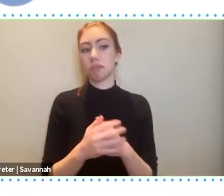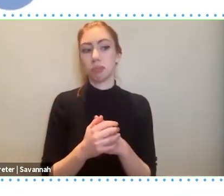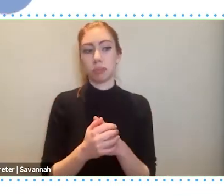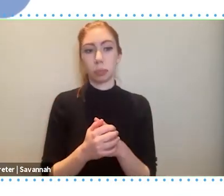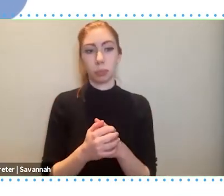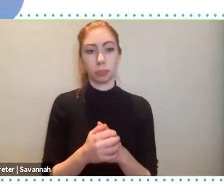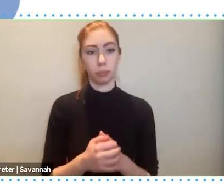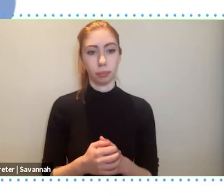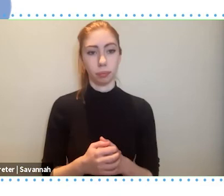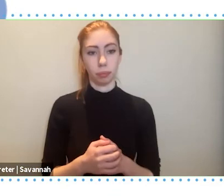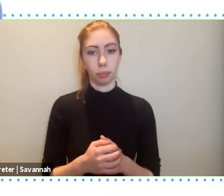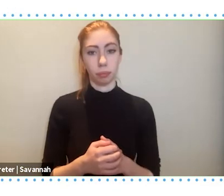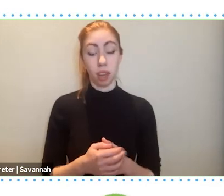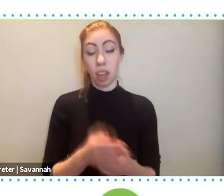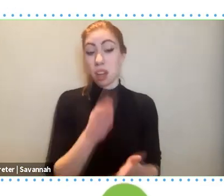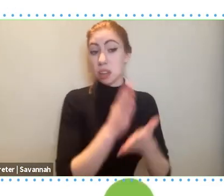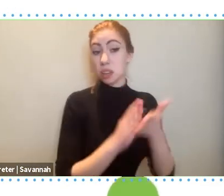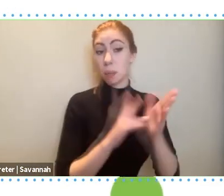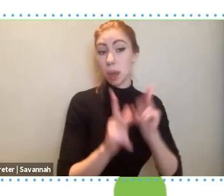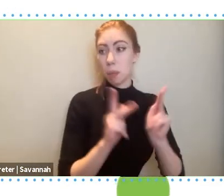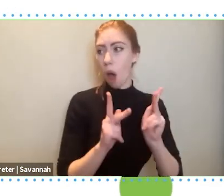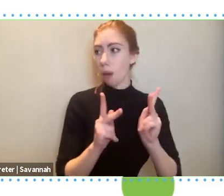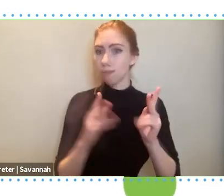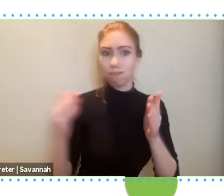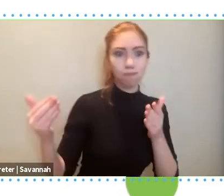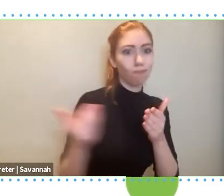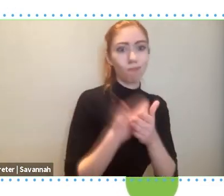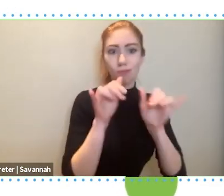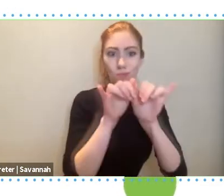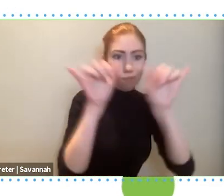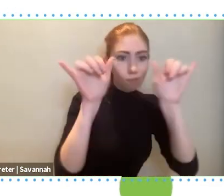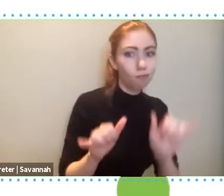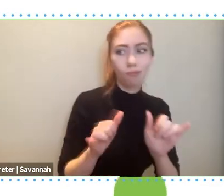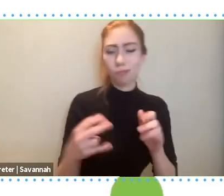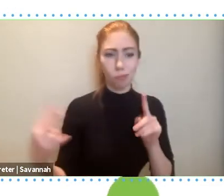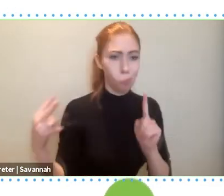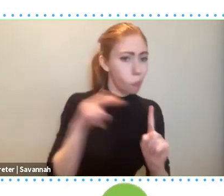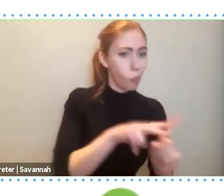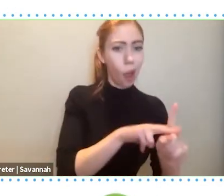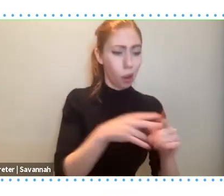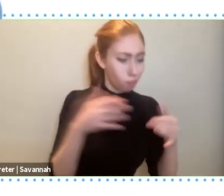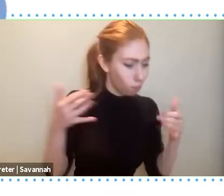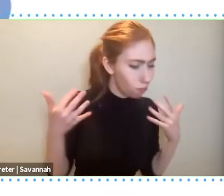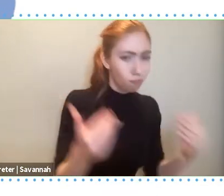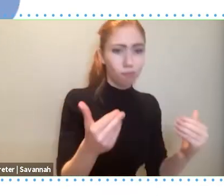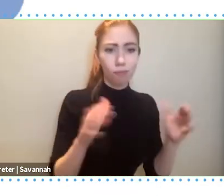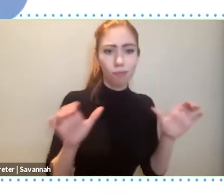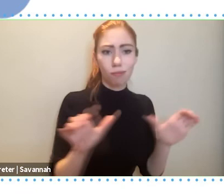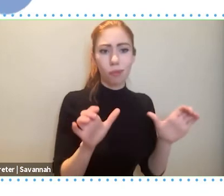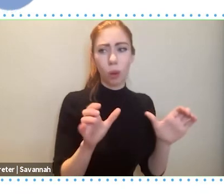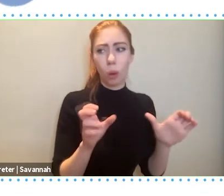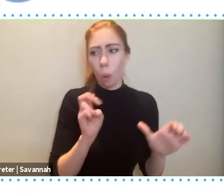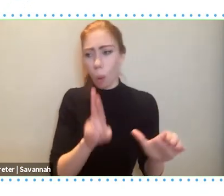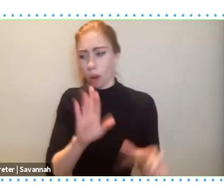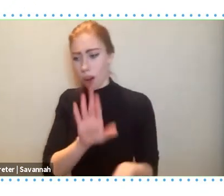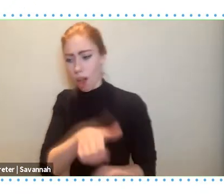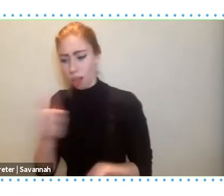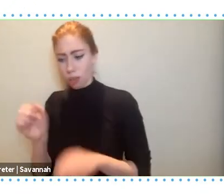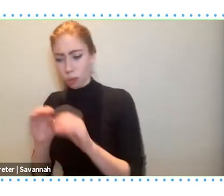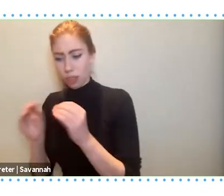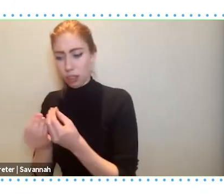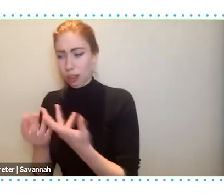an entirely new type of business structure to the Canadian government is like not even a thing that is at all on their radar of